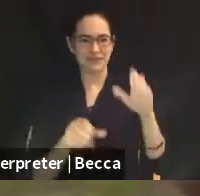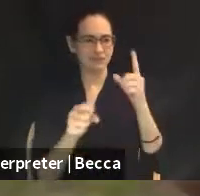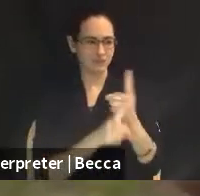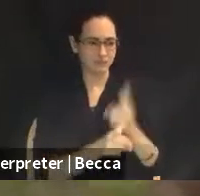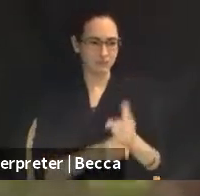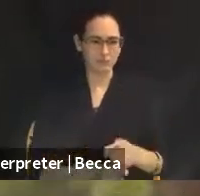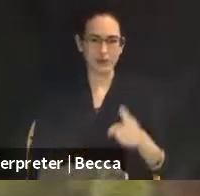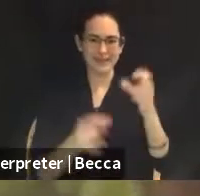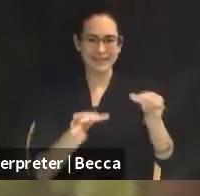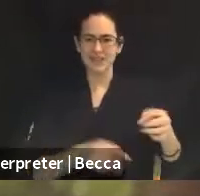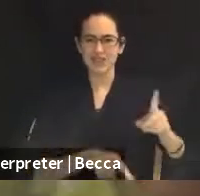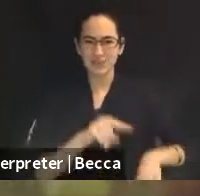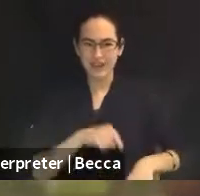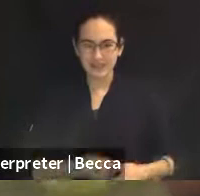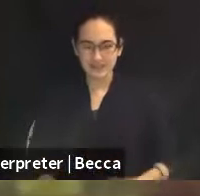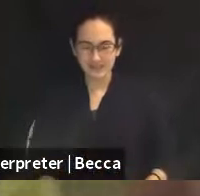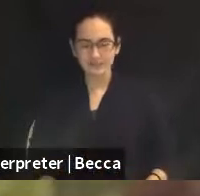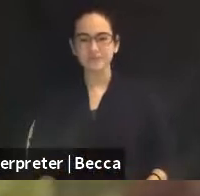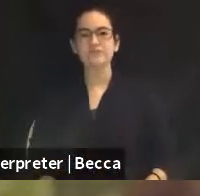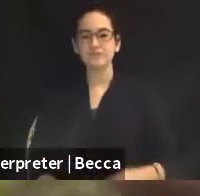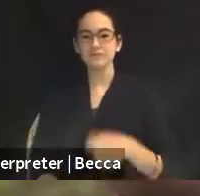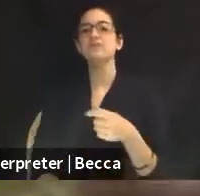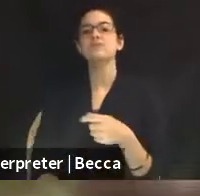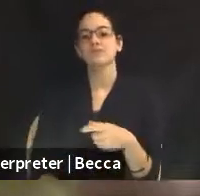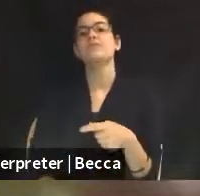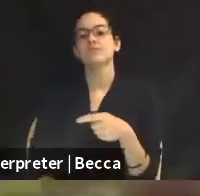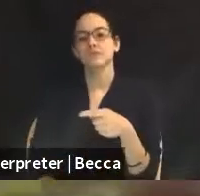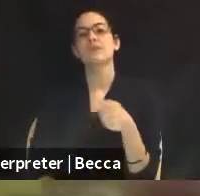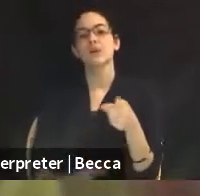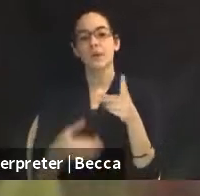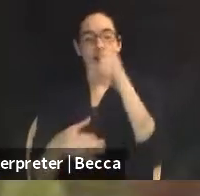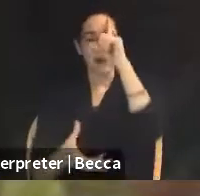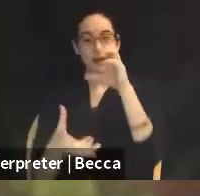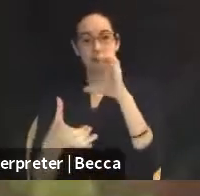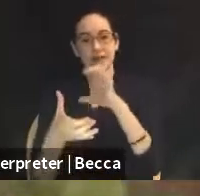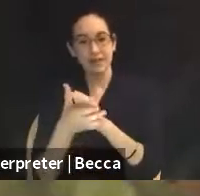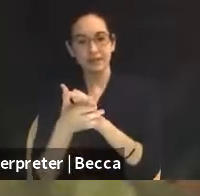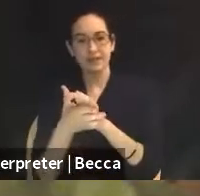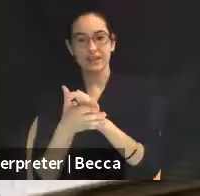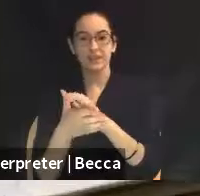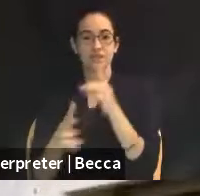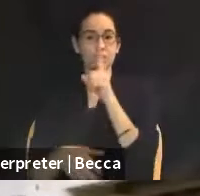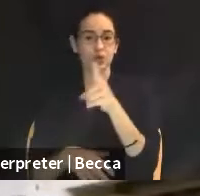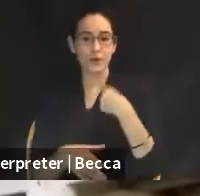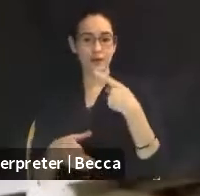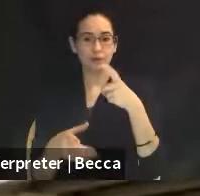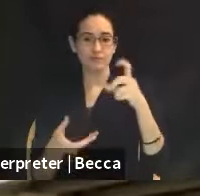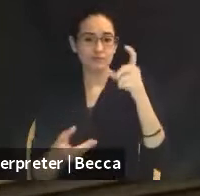going for what they believe is truth and don't shift along the way. Do you trust the